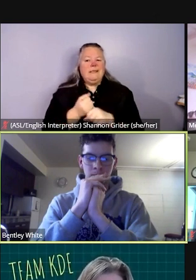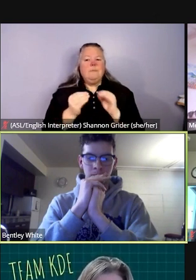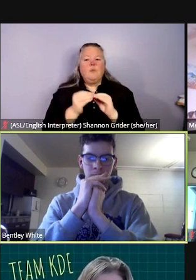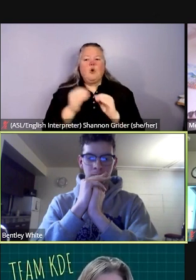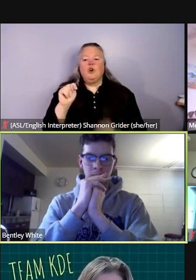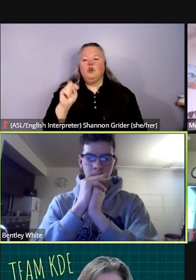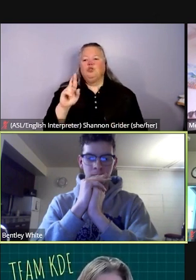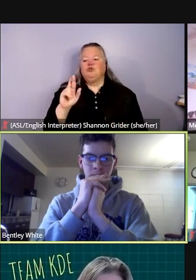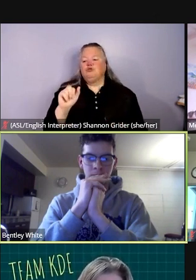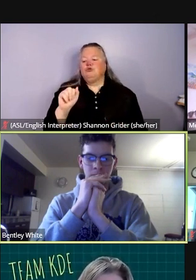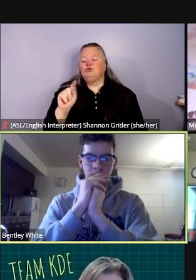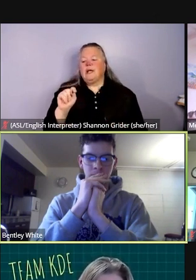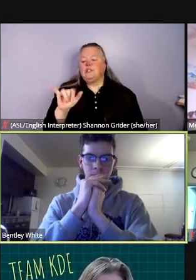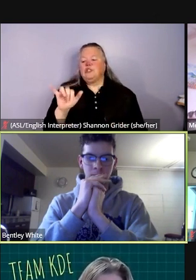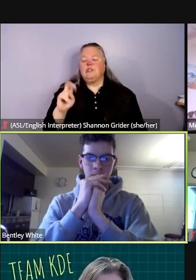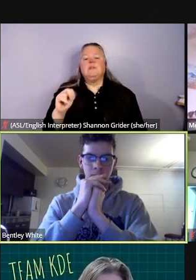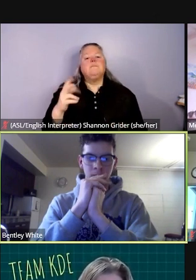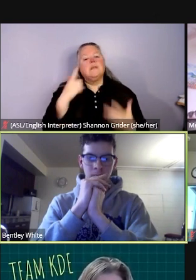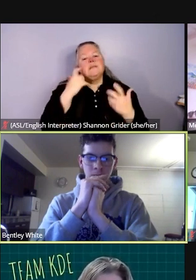that we may be after.